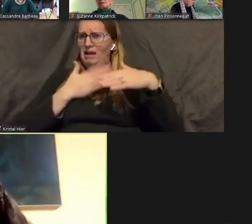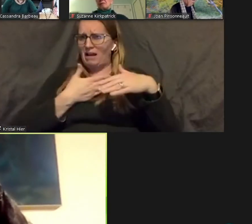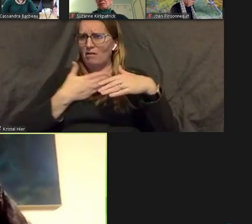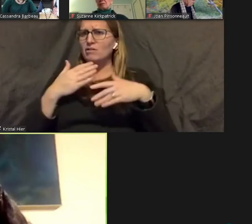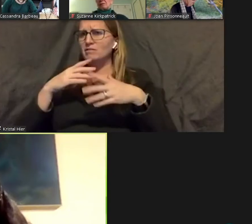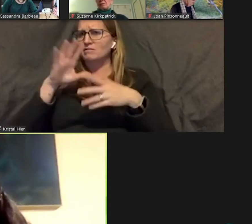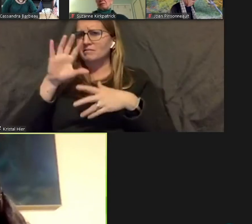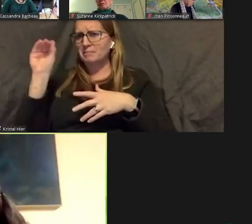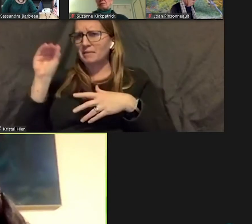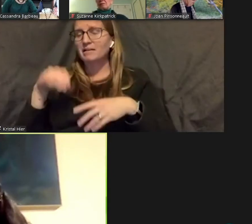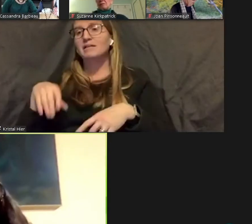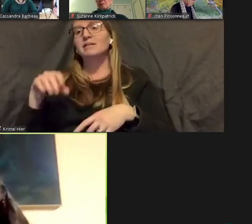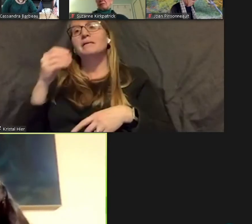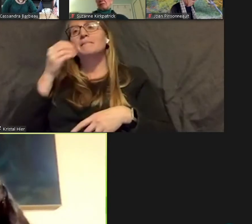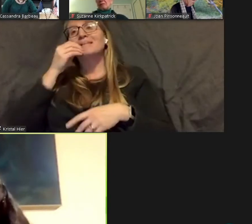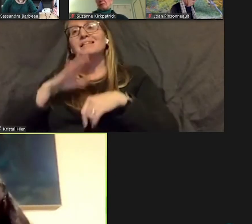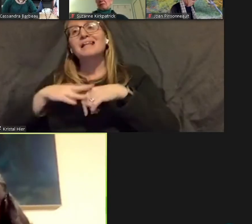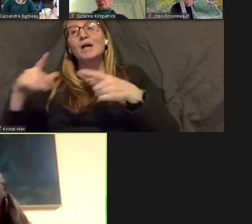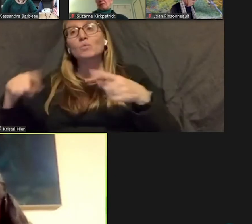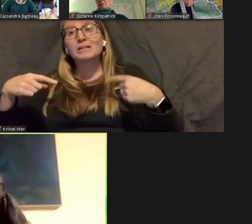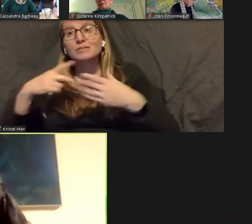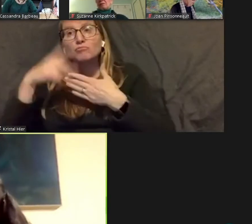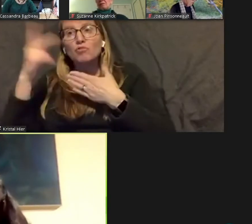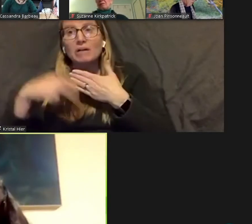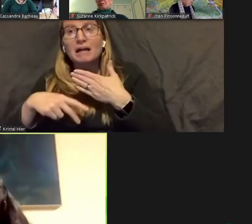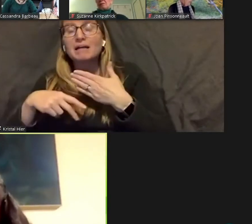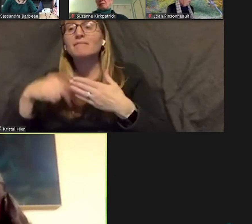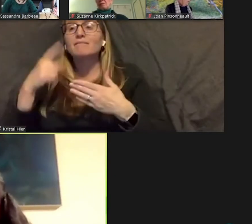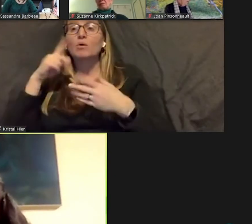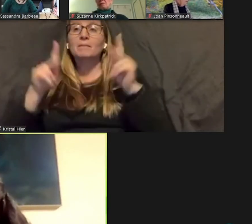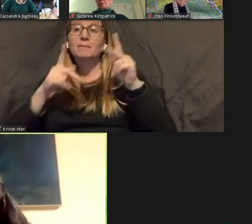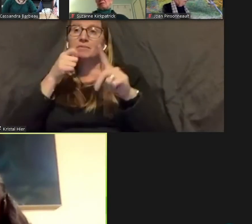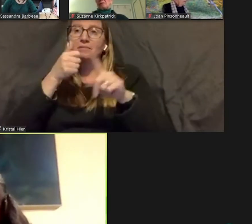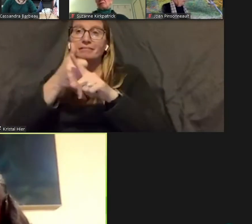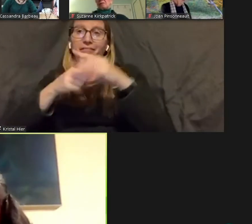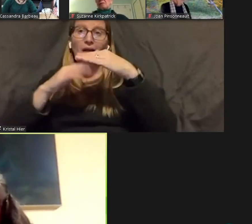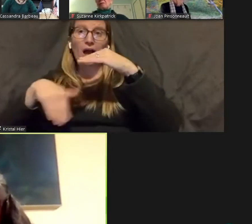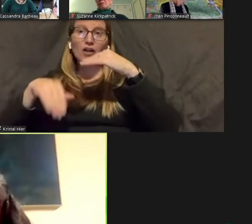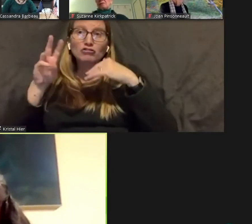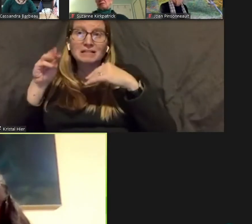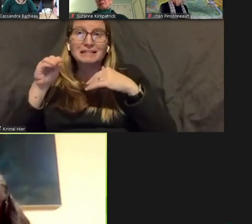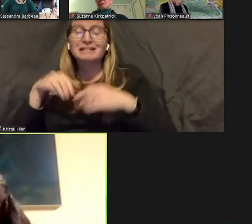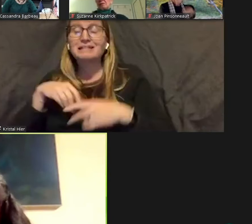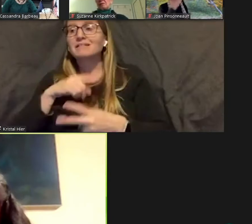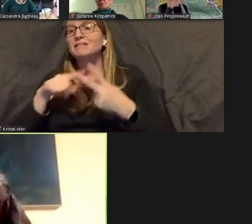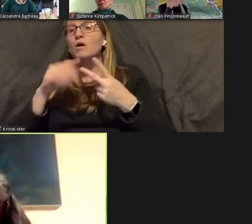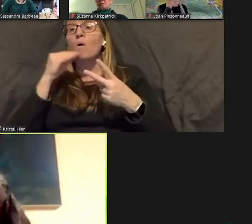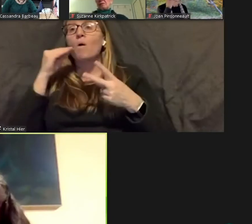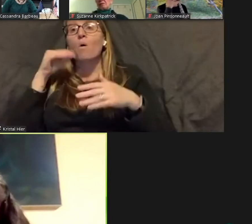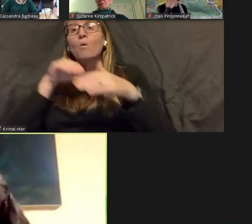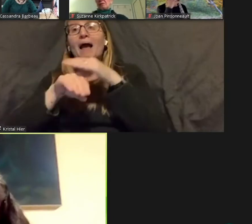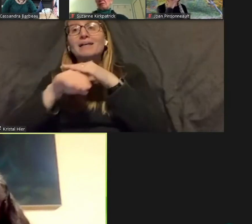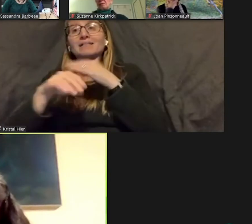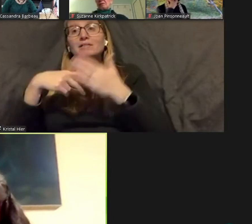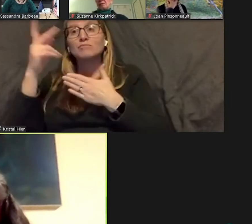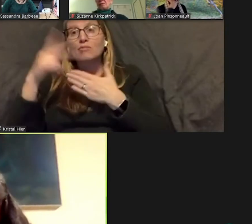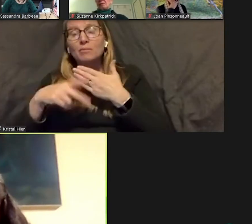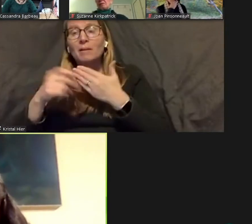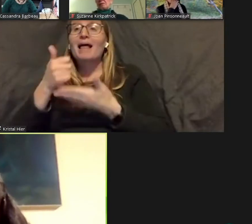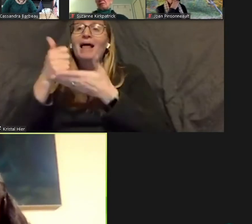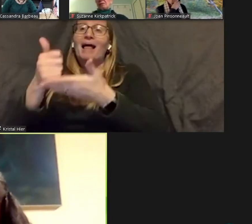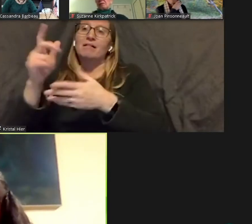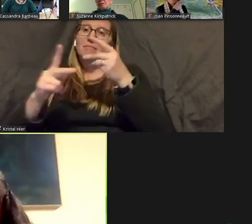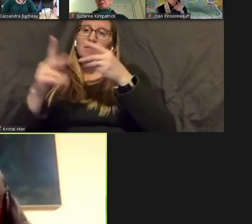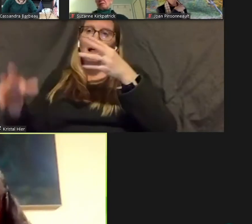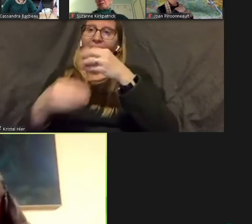Wheels program for people under 60 who have a disability. We have the Home Access program, which helps people put ramps onto